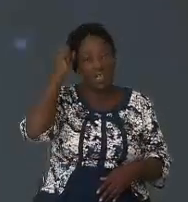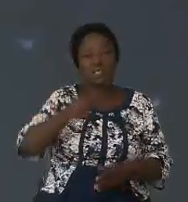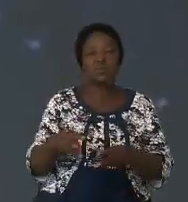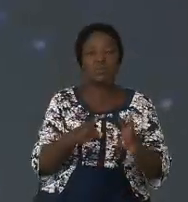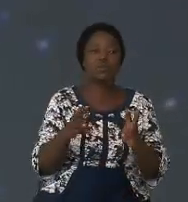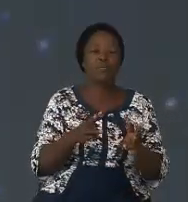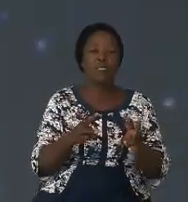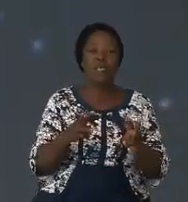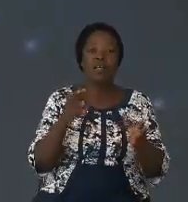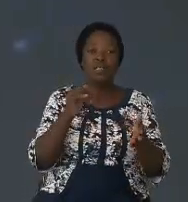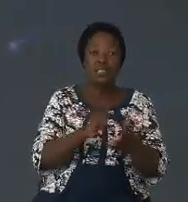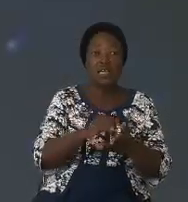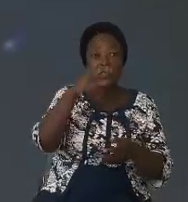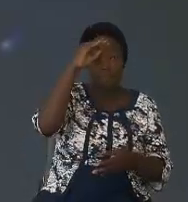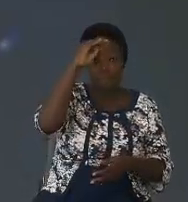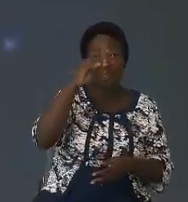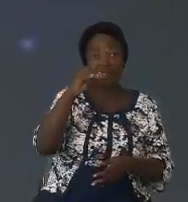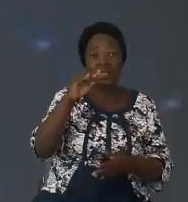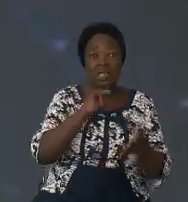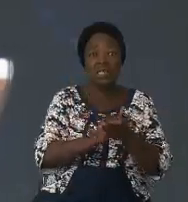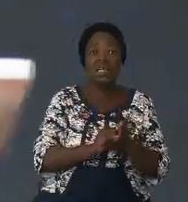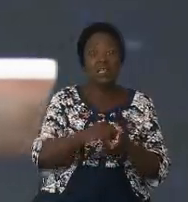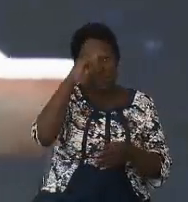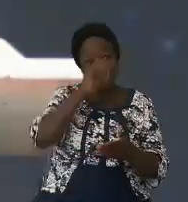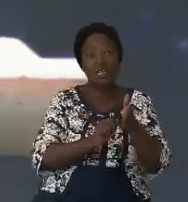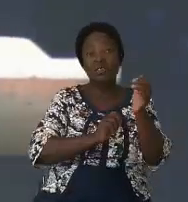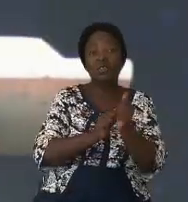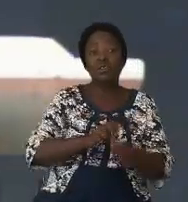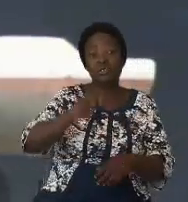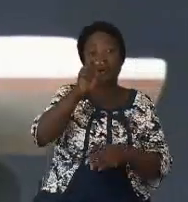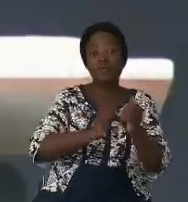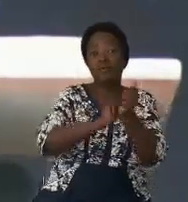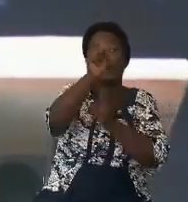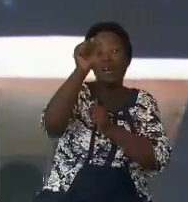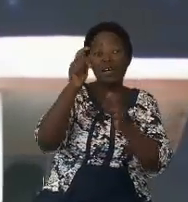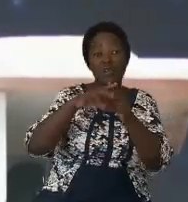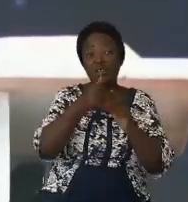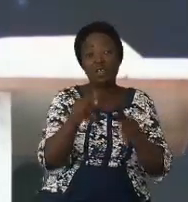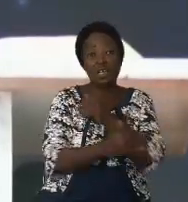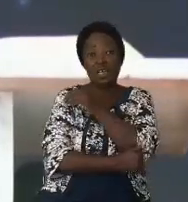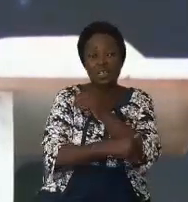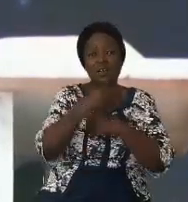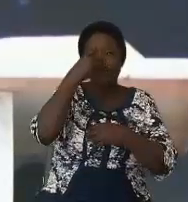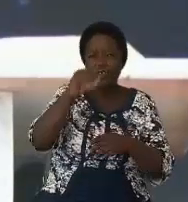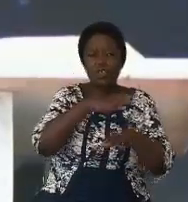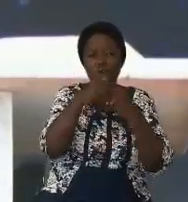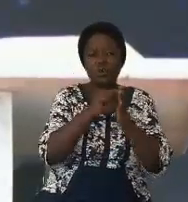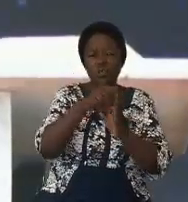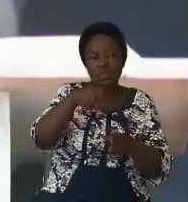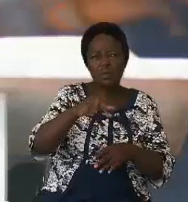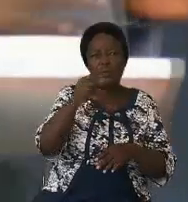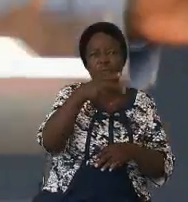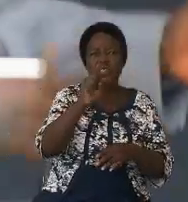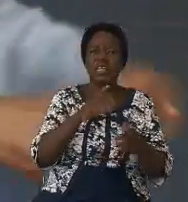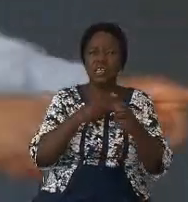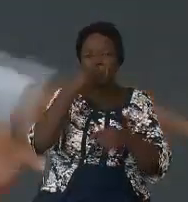forsake his way. That man, prodigal son, had to forsake the pigs, had to forsake that far country,